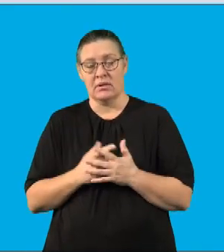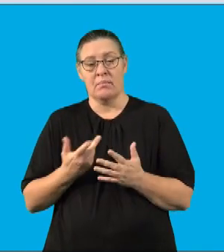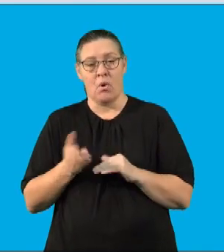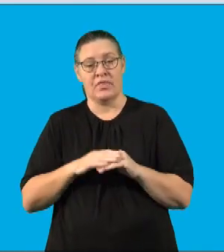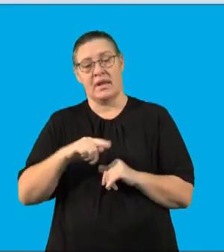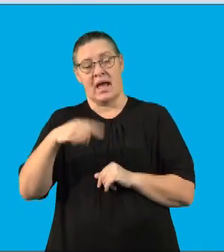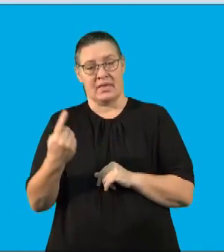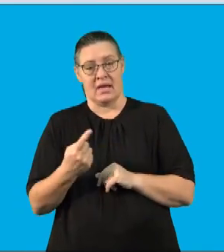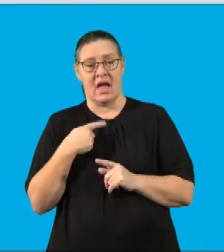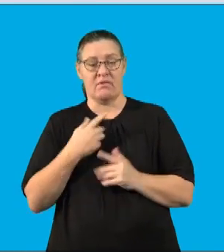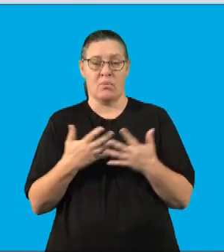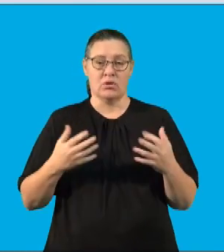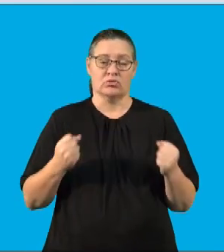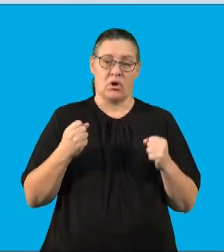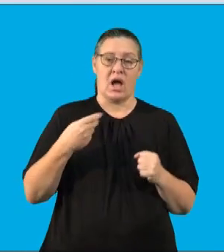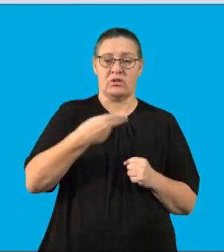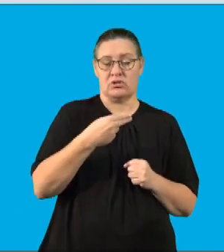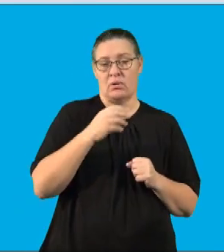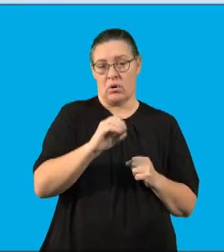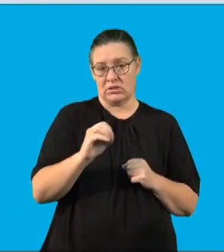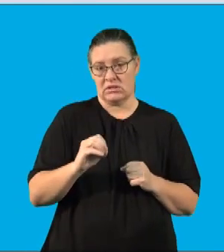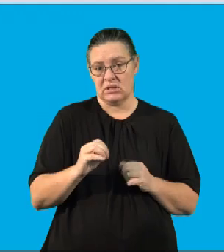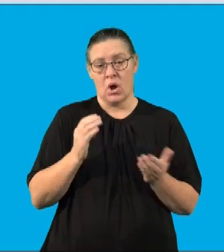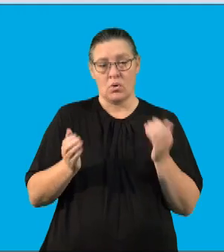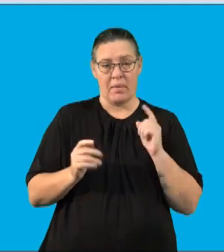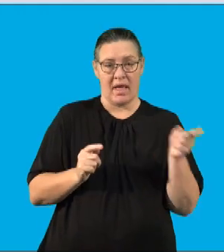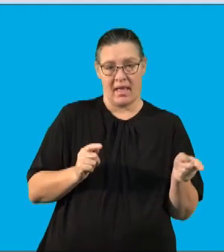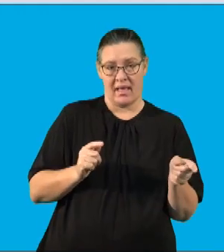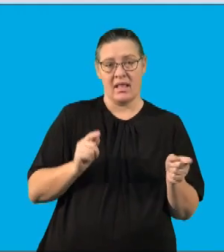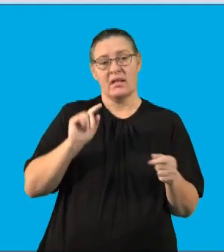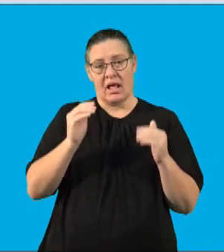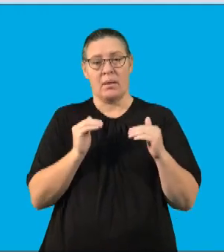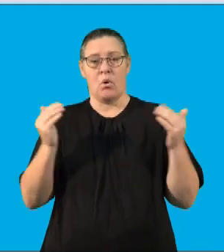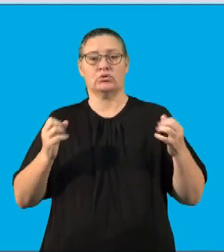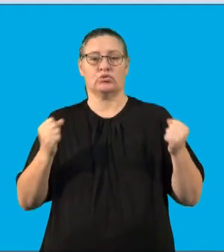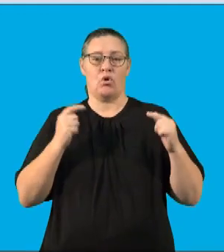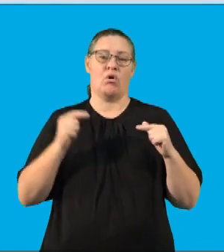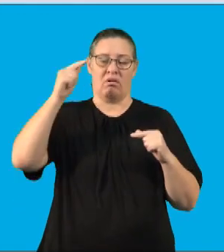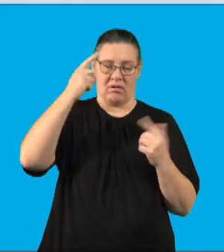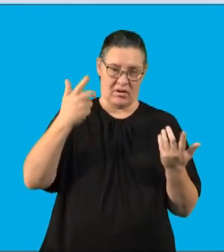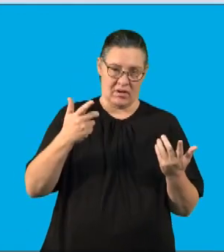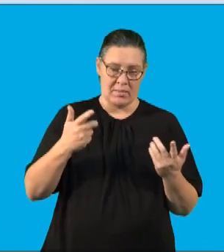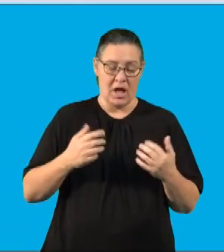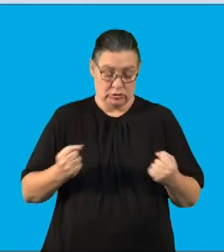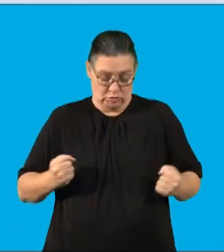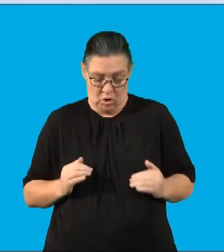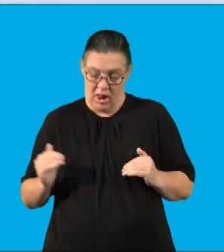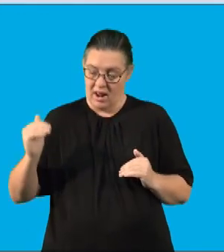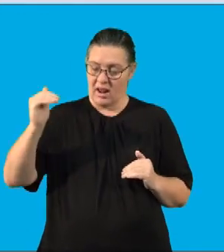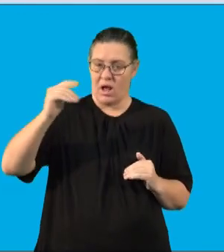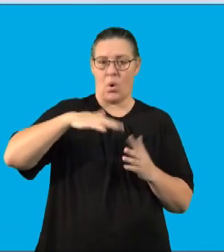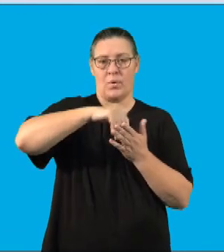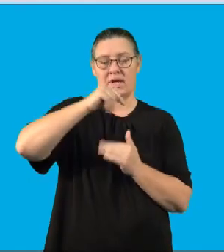this one here, and this one has stronger hydrogen bonds as compared to this one, and this one has stronger hydrogen bonds as compared to the first